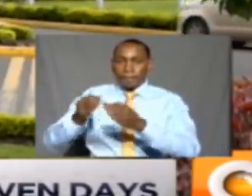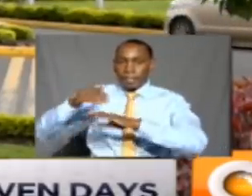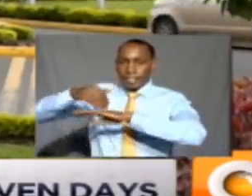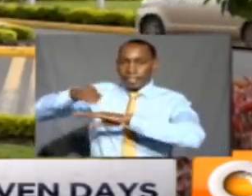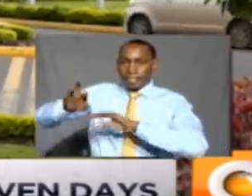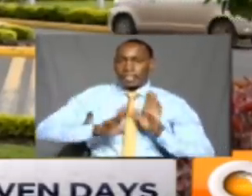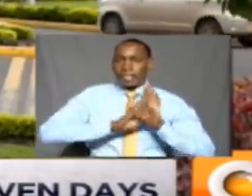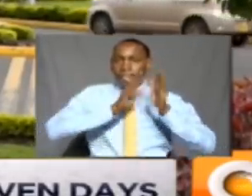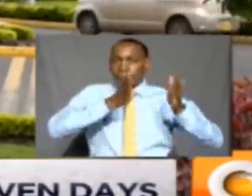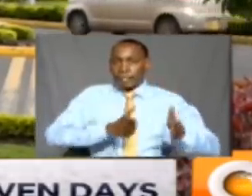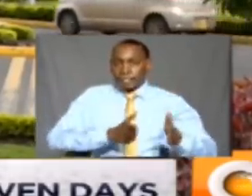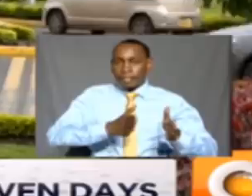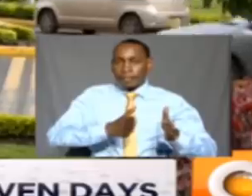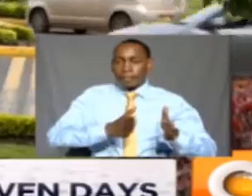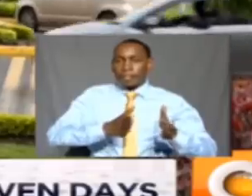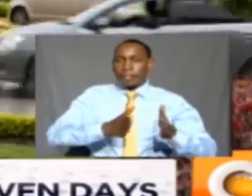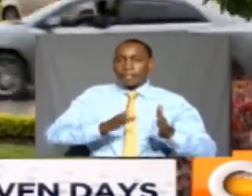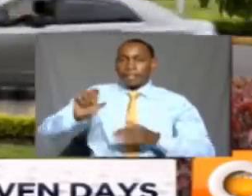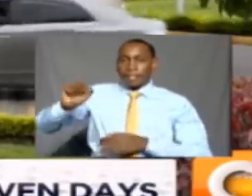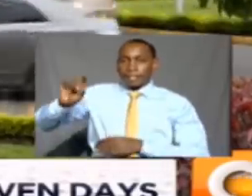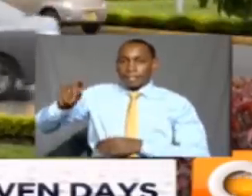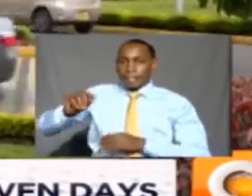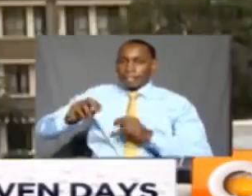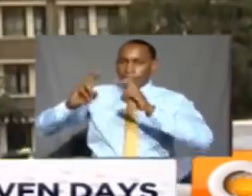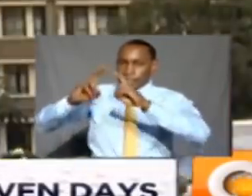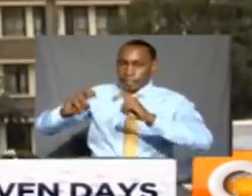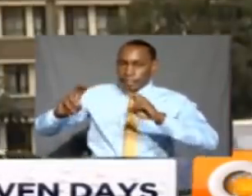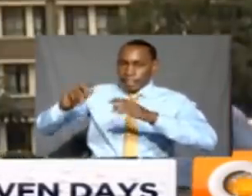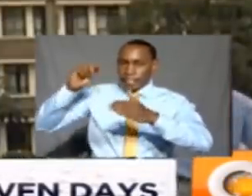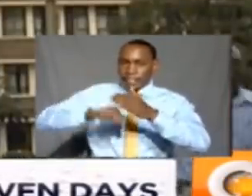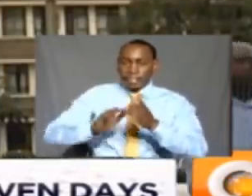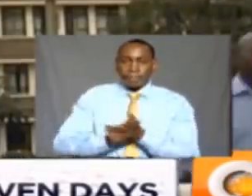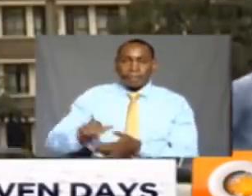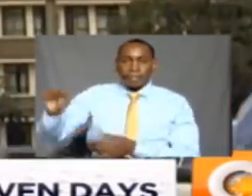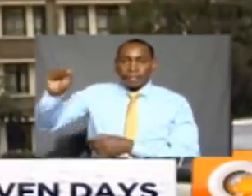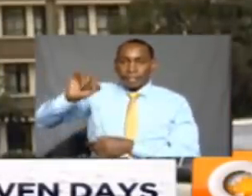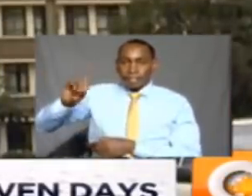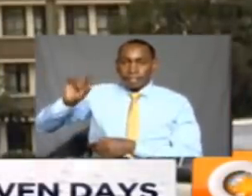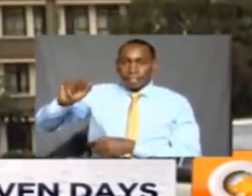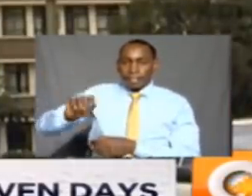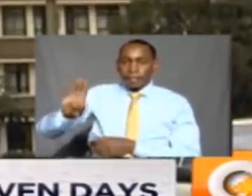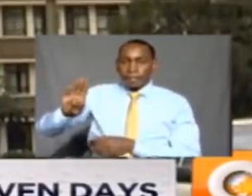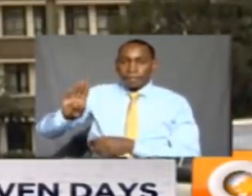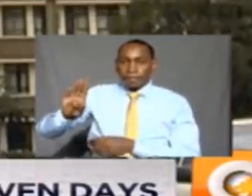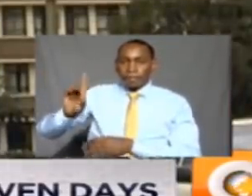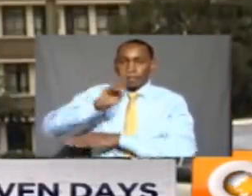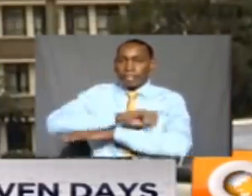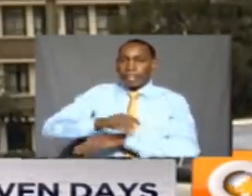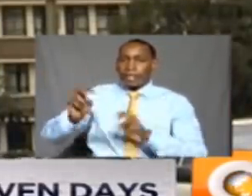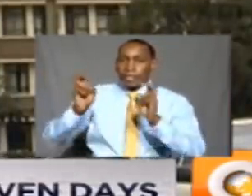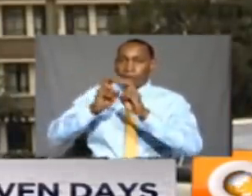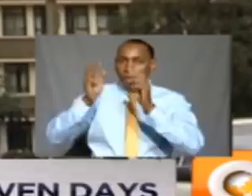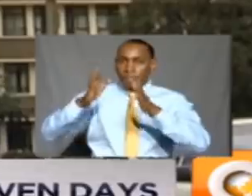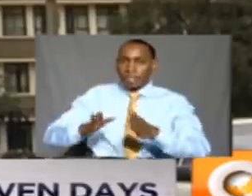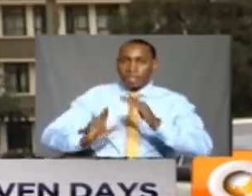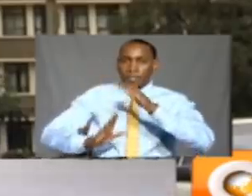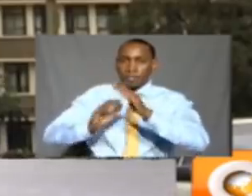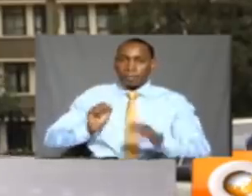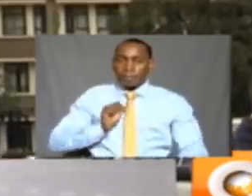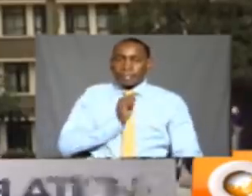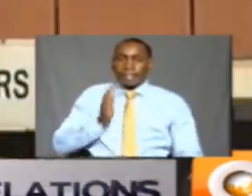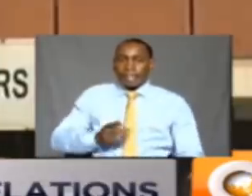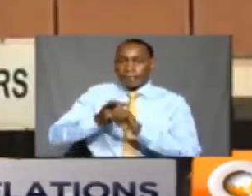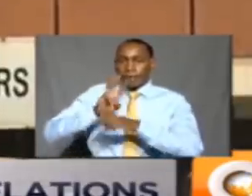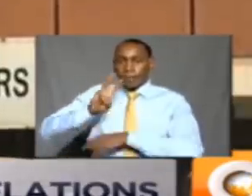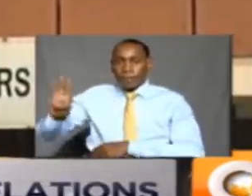its representative, Ali Zandi, to follow up the matter. Zandi phoned his only known contact in Kenya, a senior senator from Western